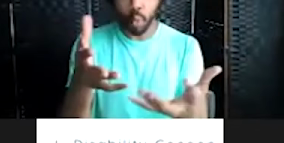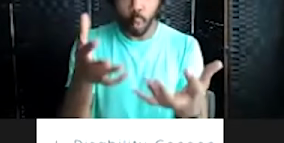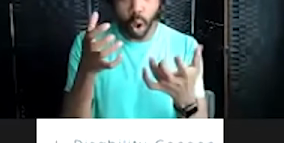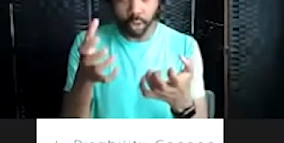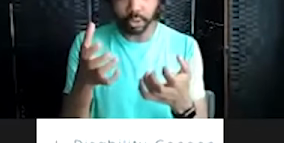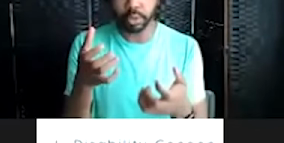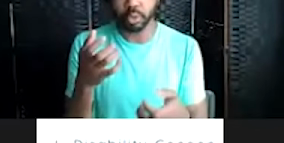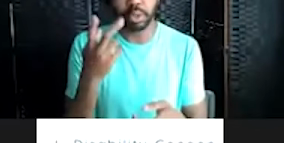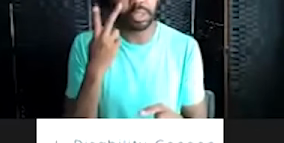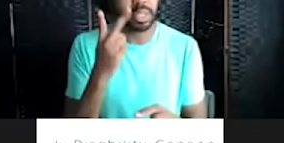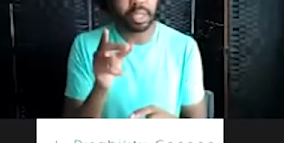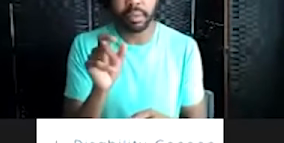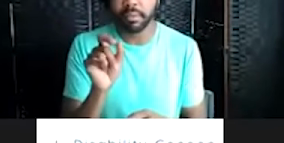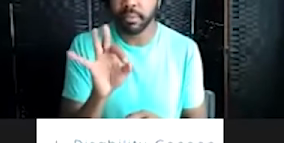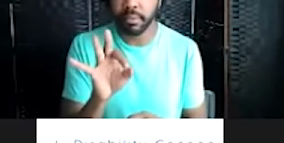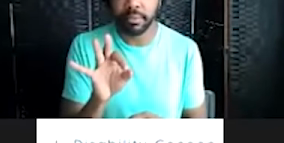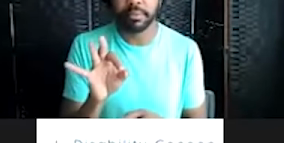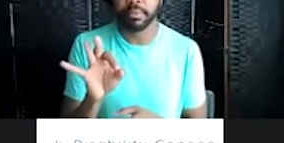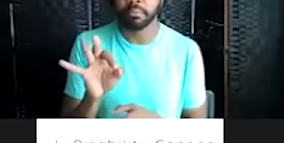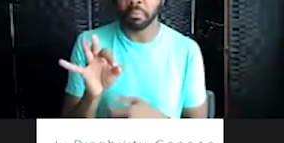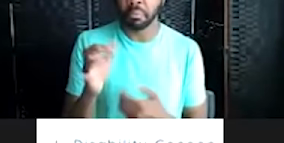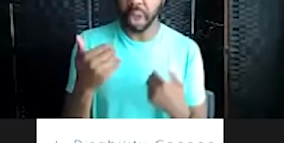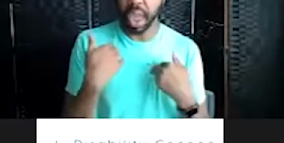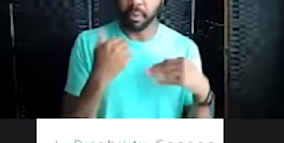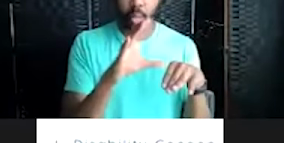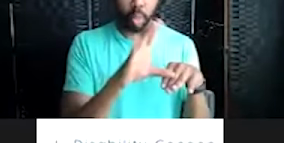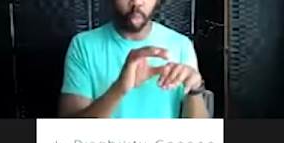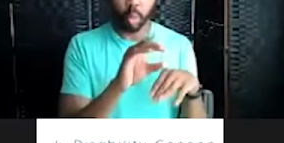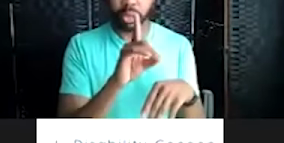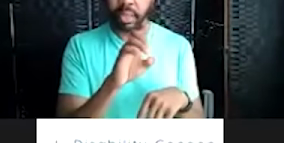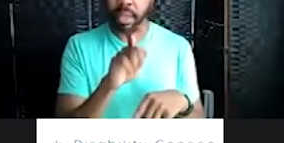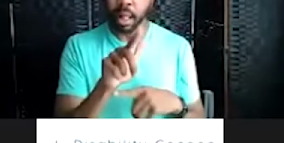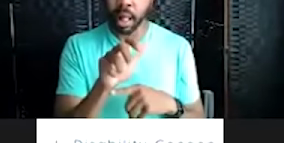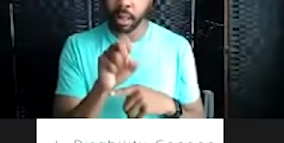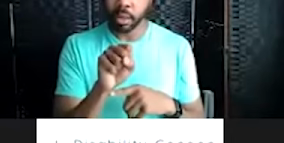if they have deals, you can always check your